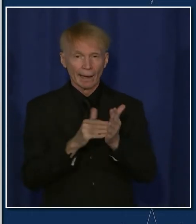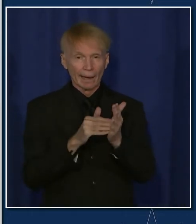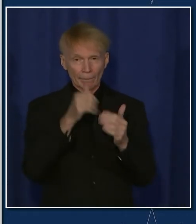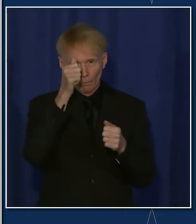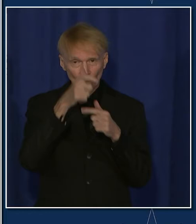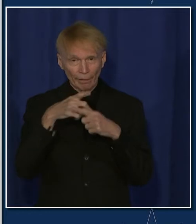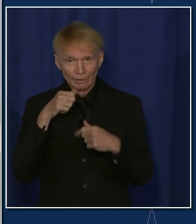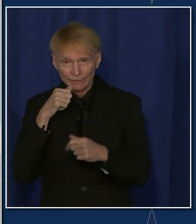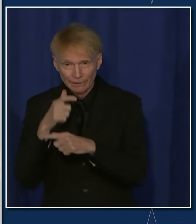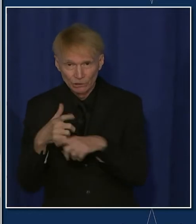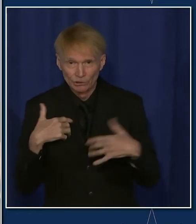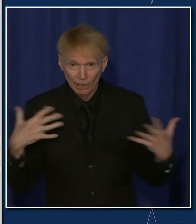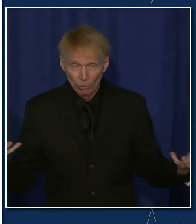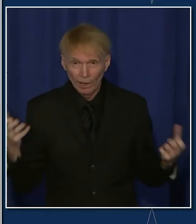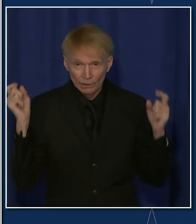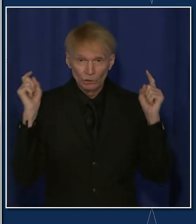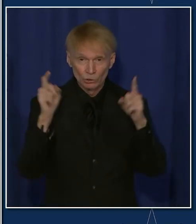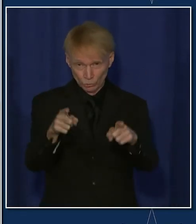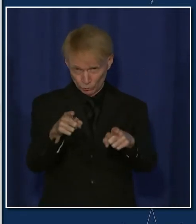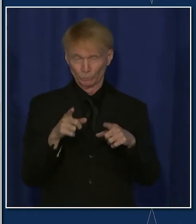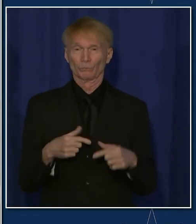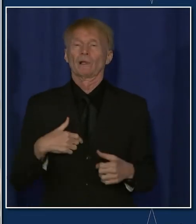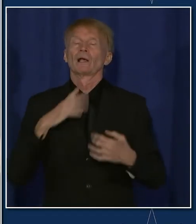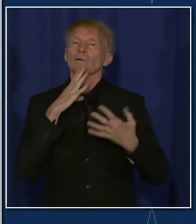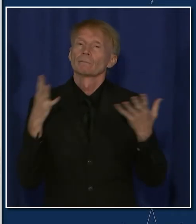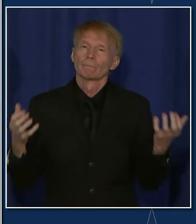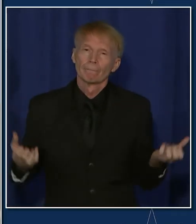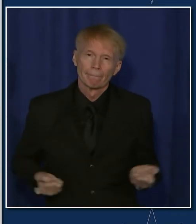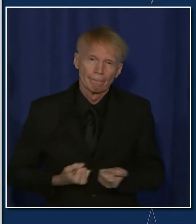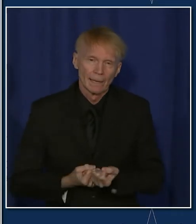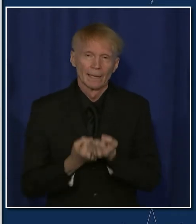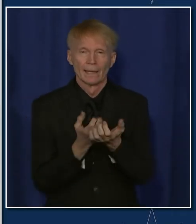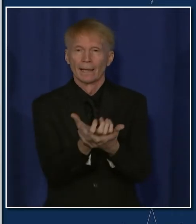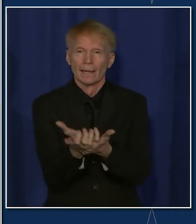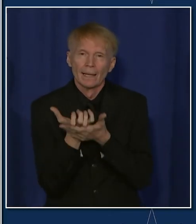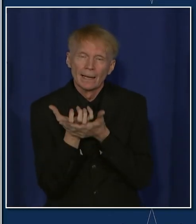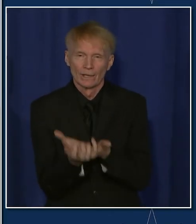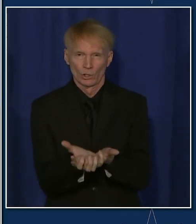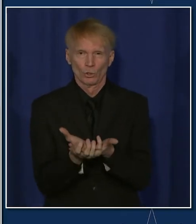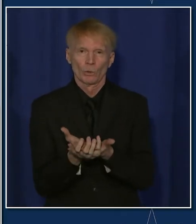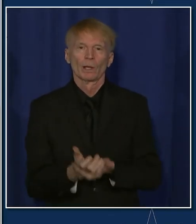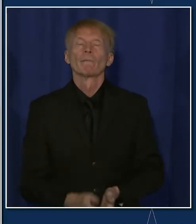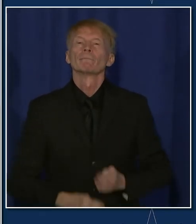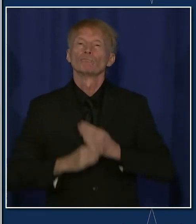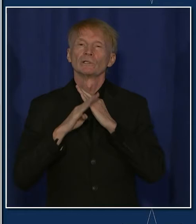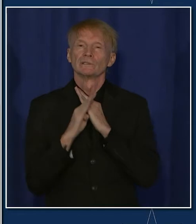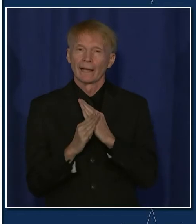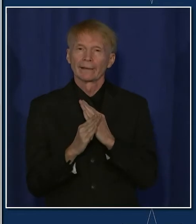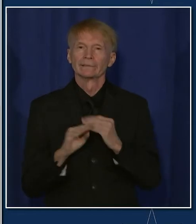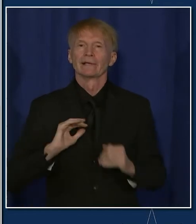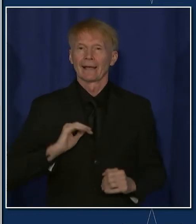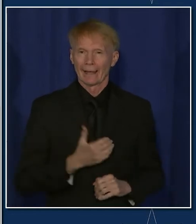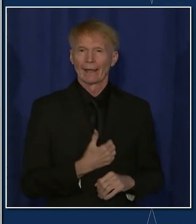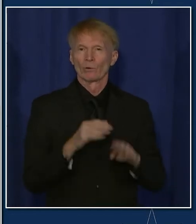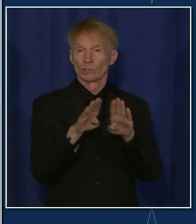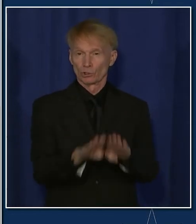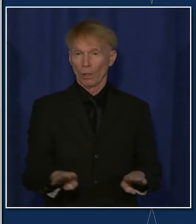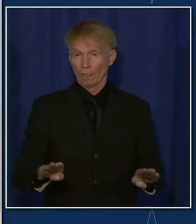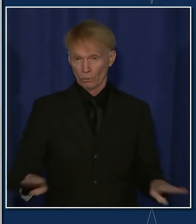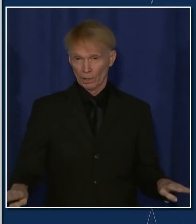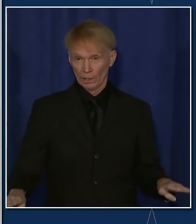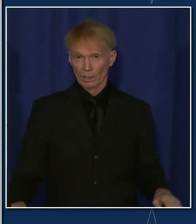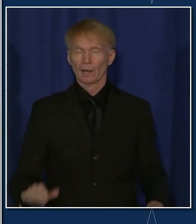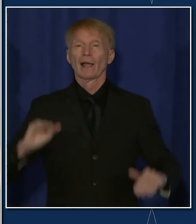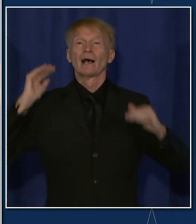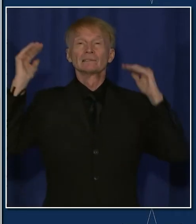and sisters, I urge you, I implore you, I beg you, protect our children, protect our